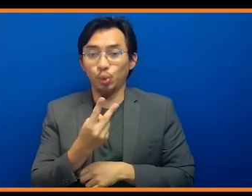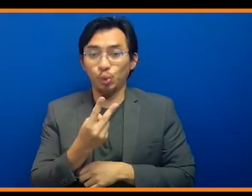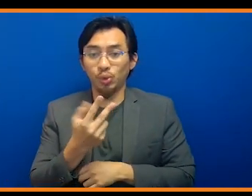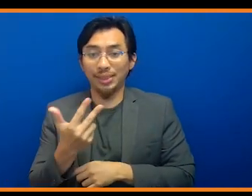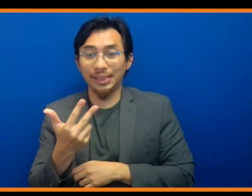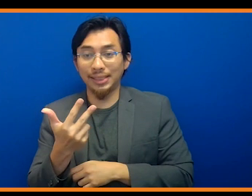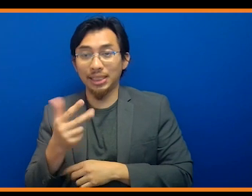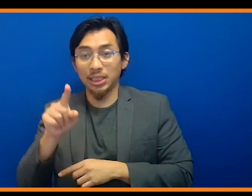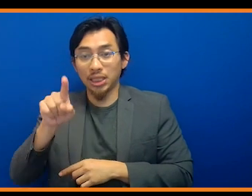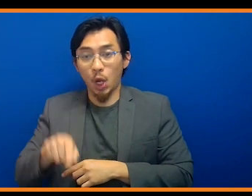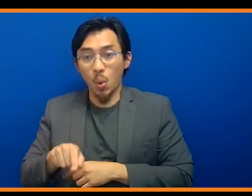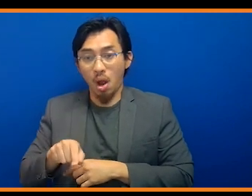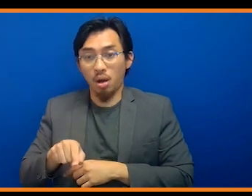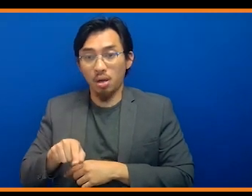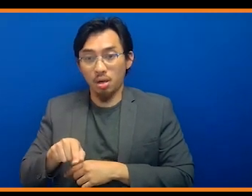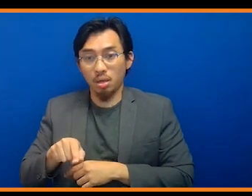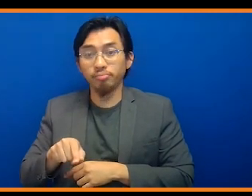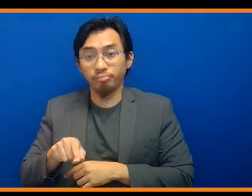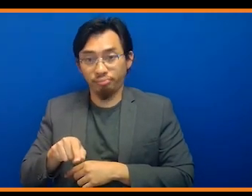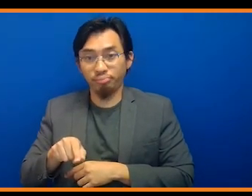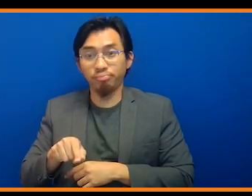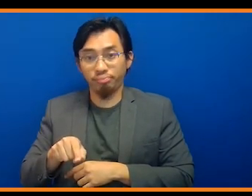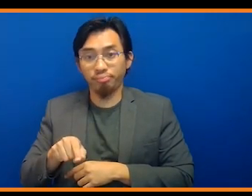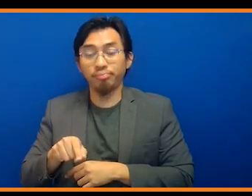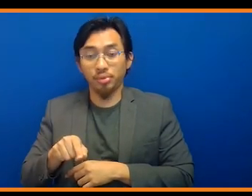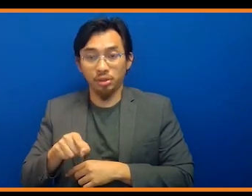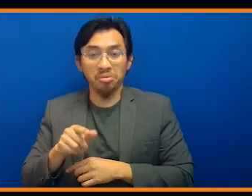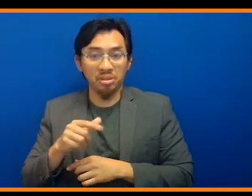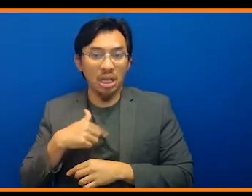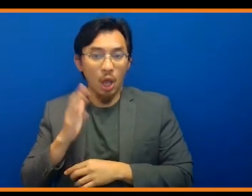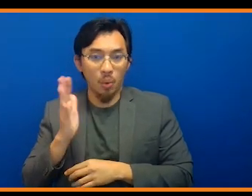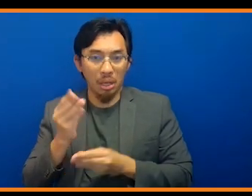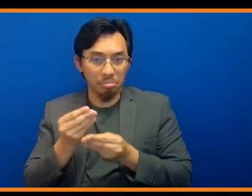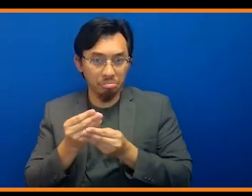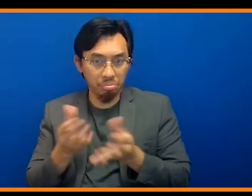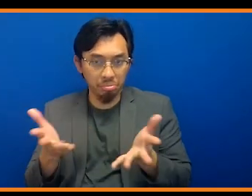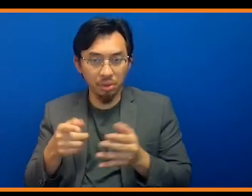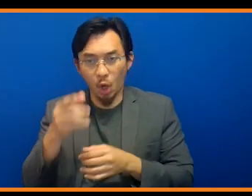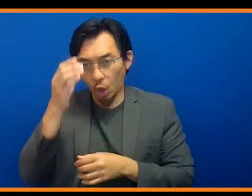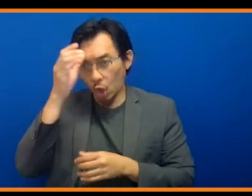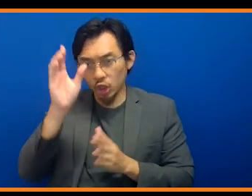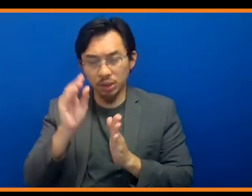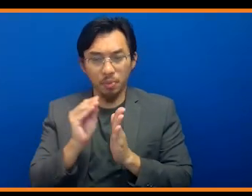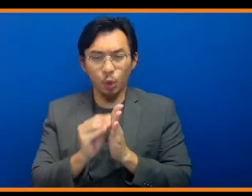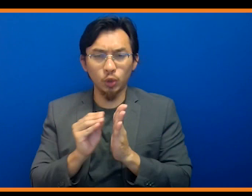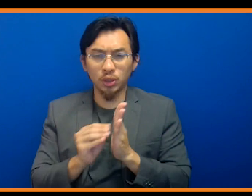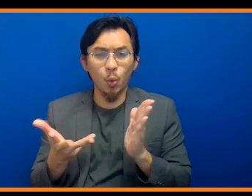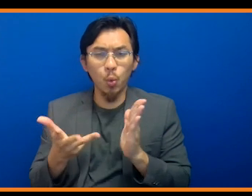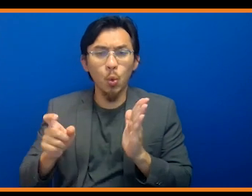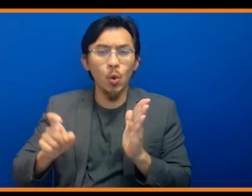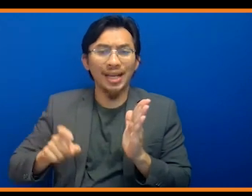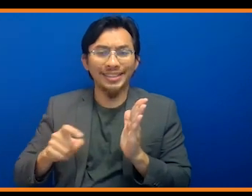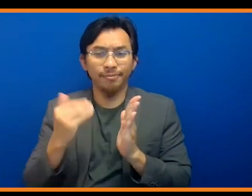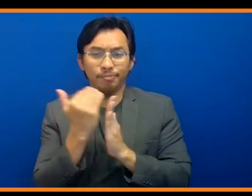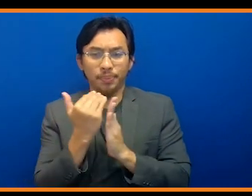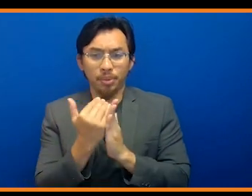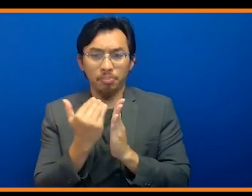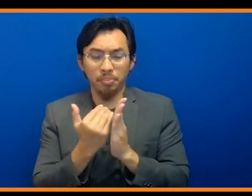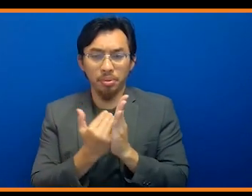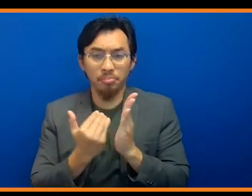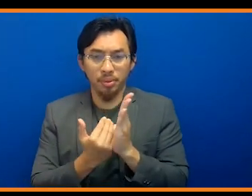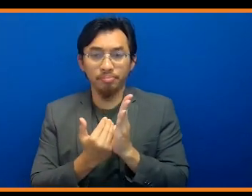the 23rd of January. I will later on let you know what are the concept notes requirements. And